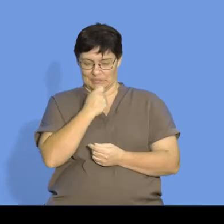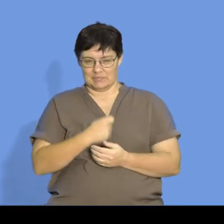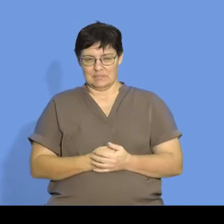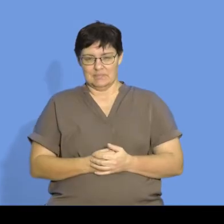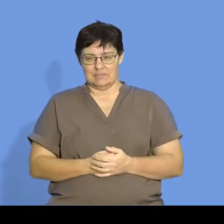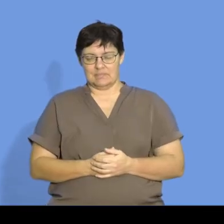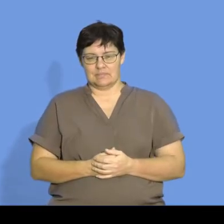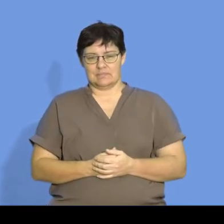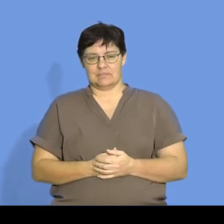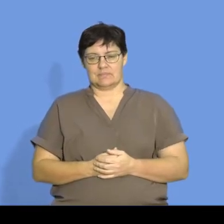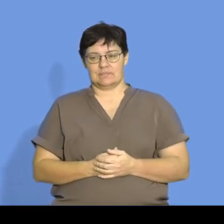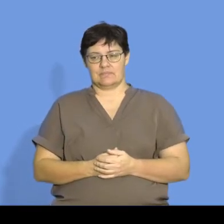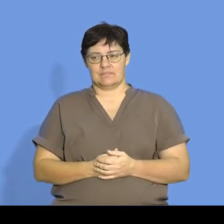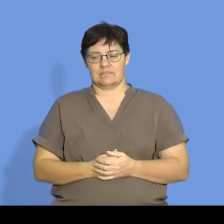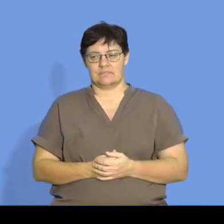do.